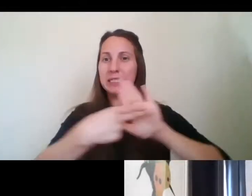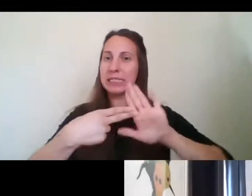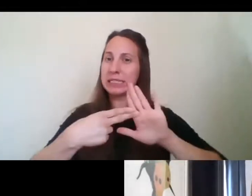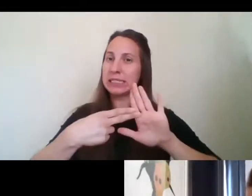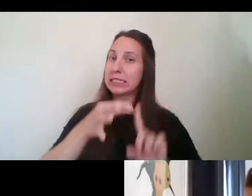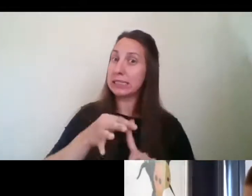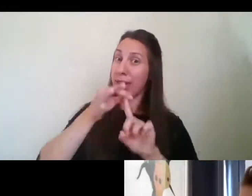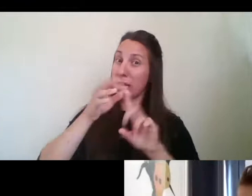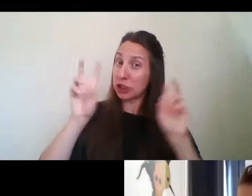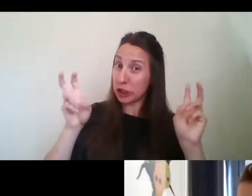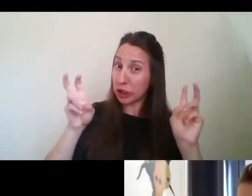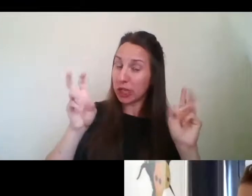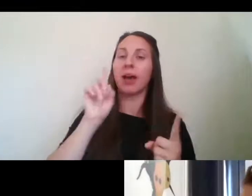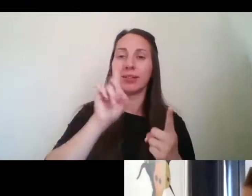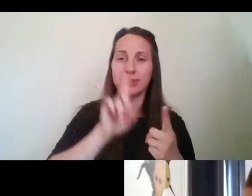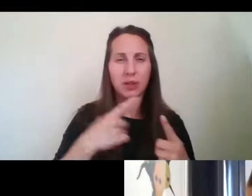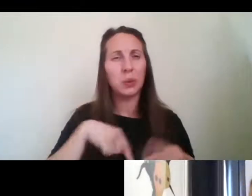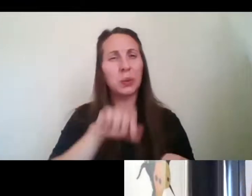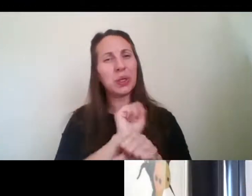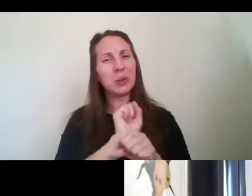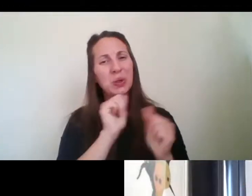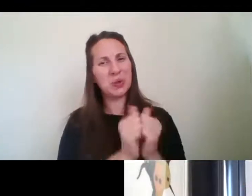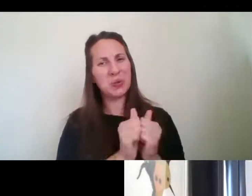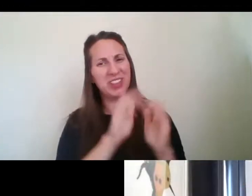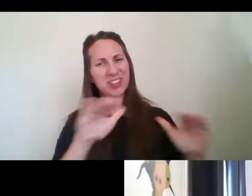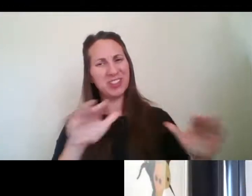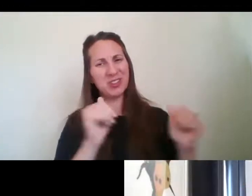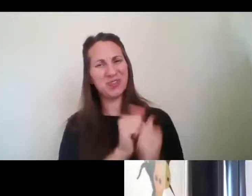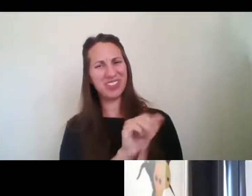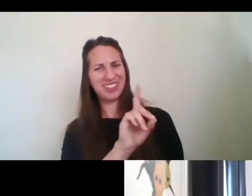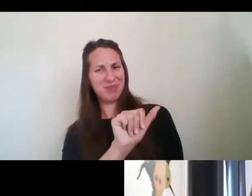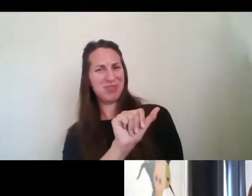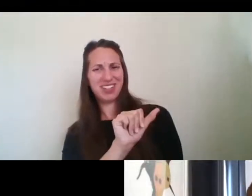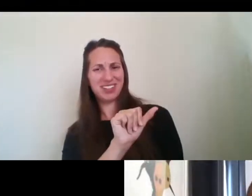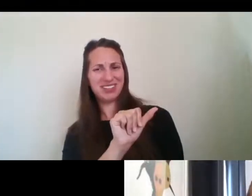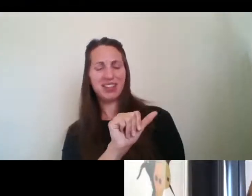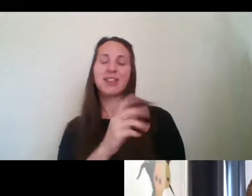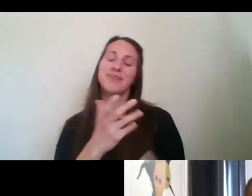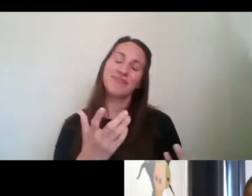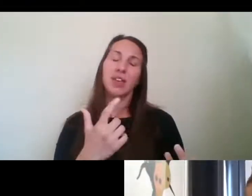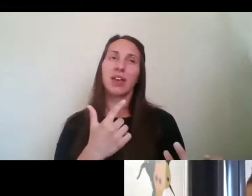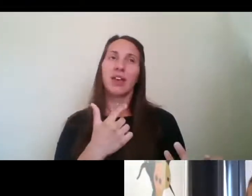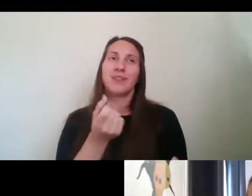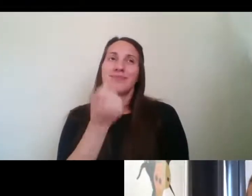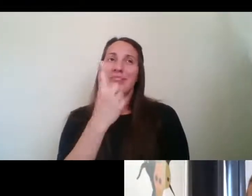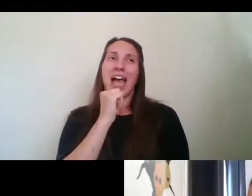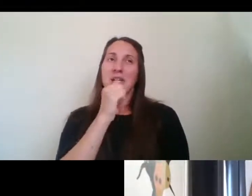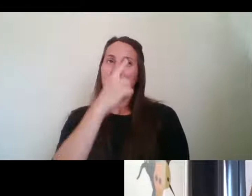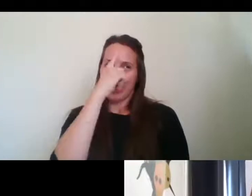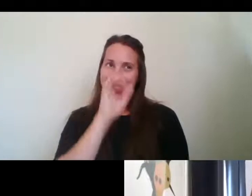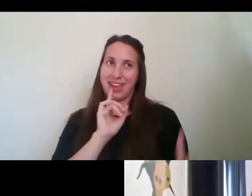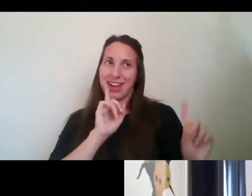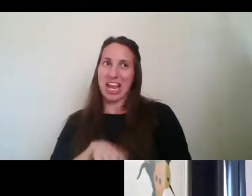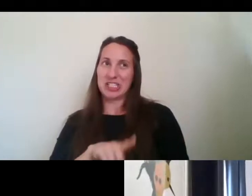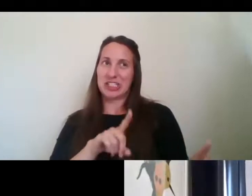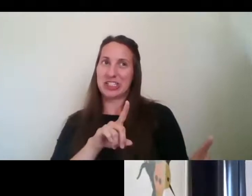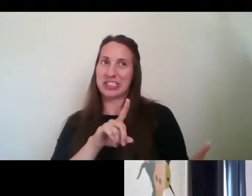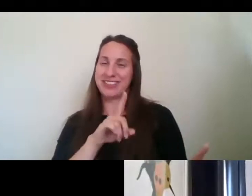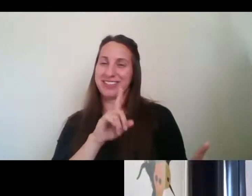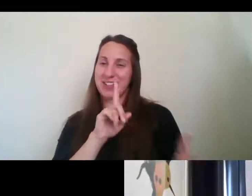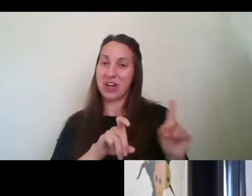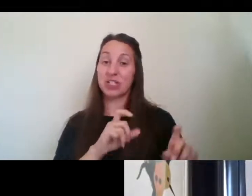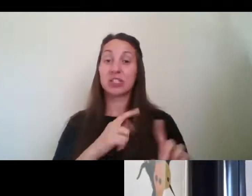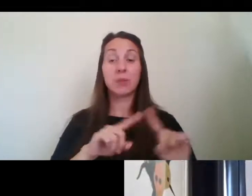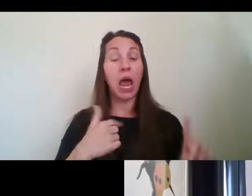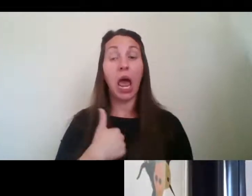So I'm not sure that fully answers the question. I will say this personally, I'm not sure I would get into a fight with a parent about